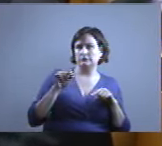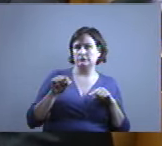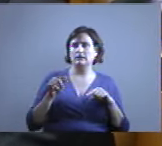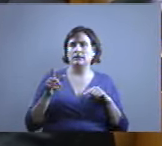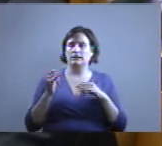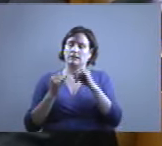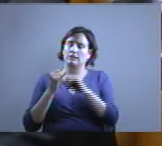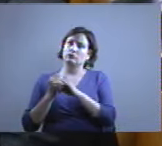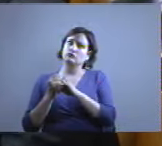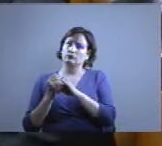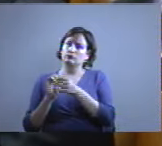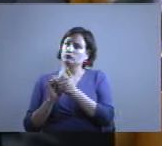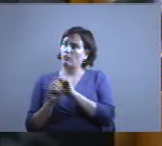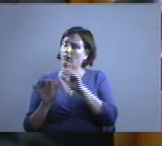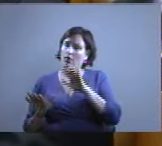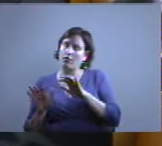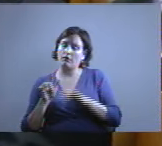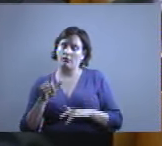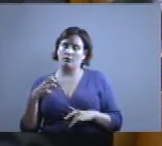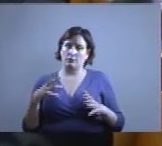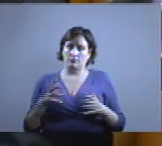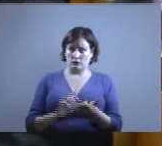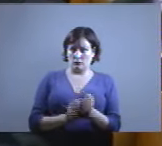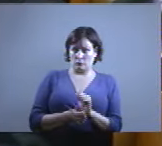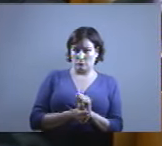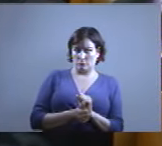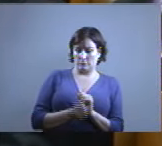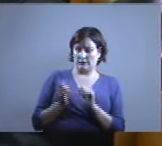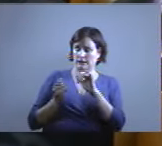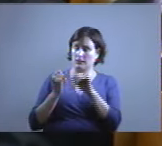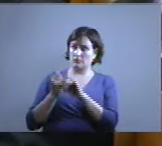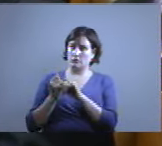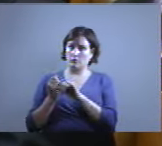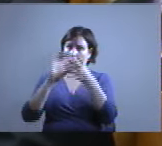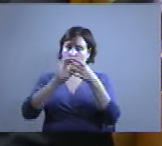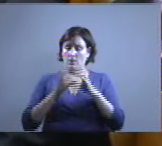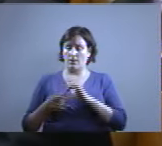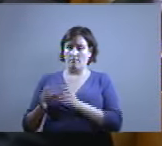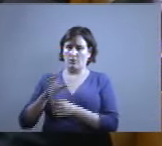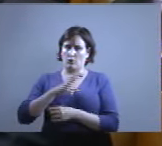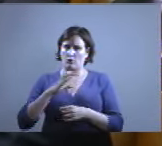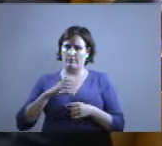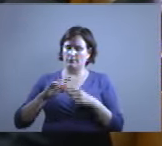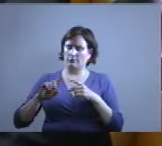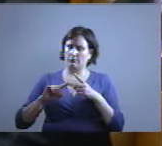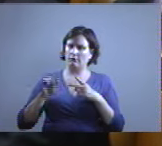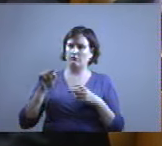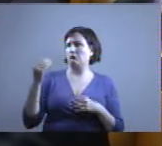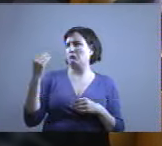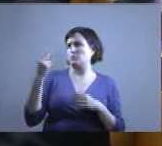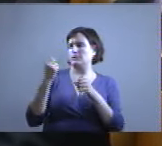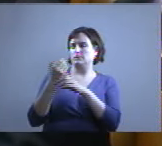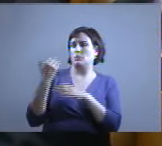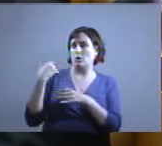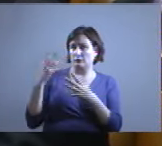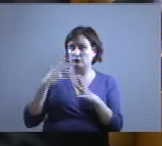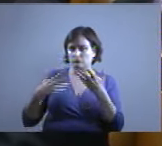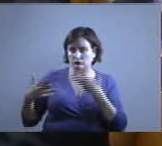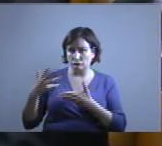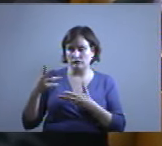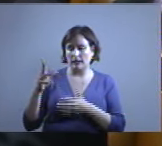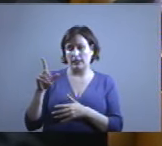led to the Ministers of Sport and the International Olympic Committee concluding at Cancun two years ago in